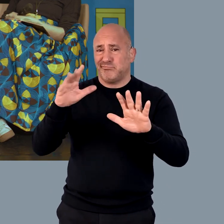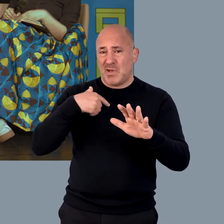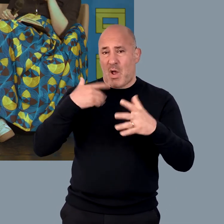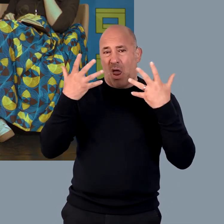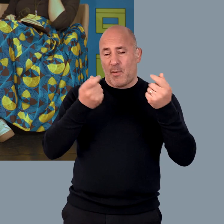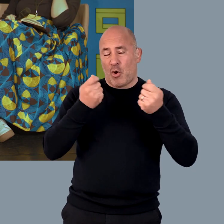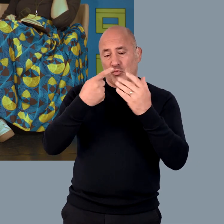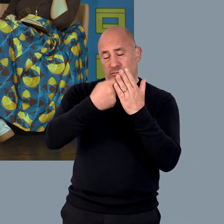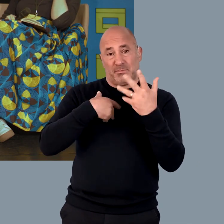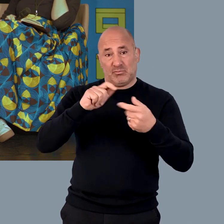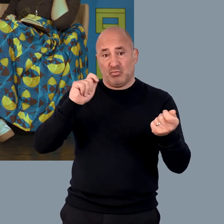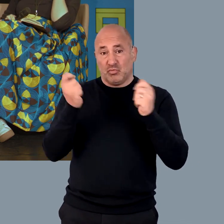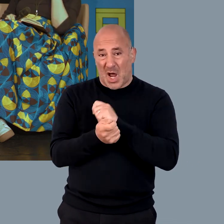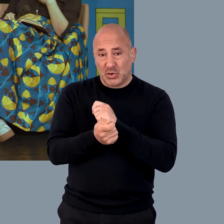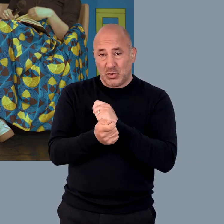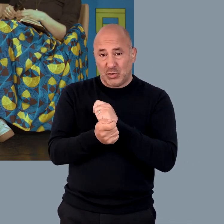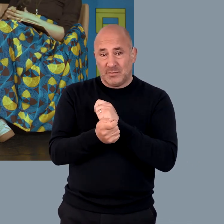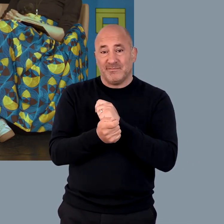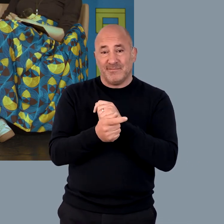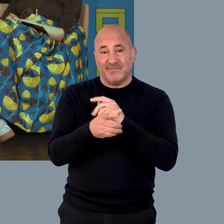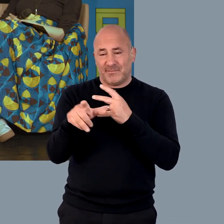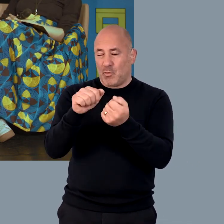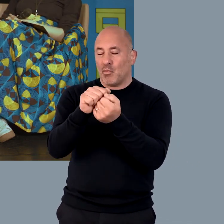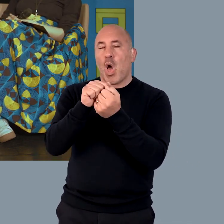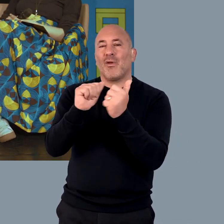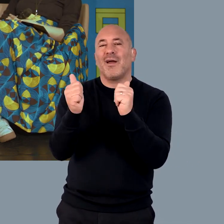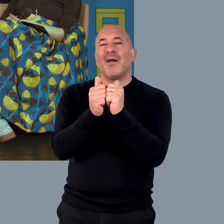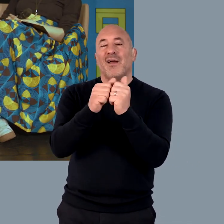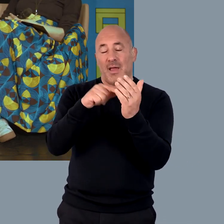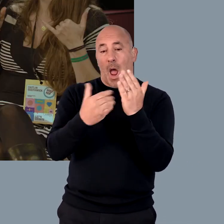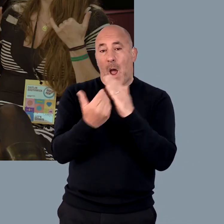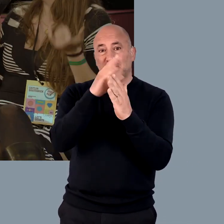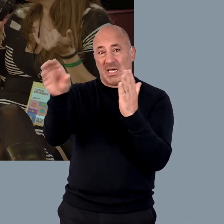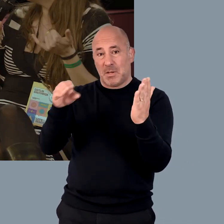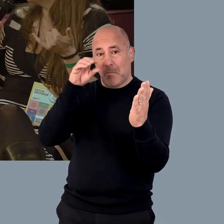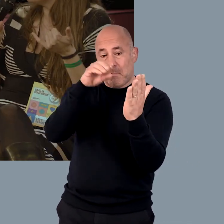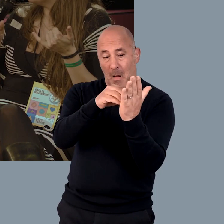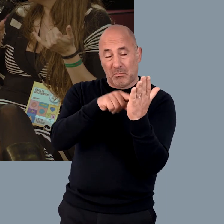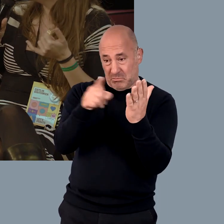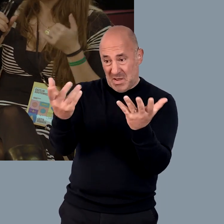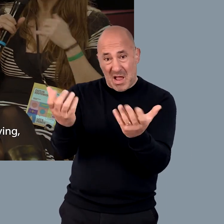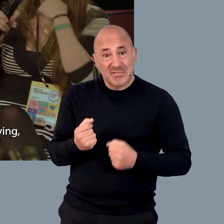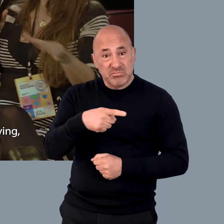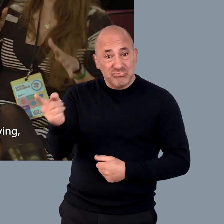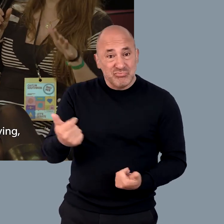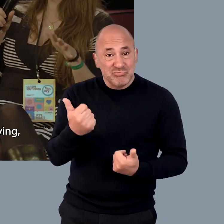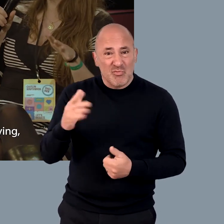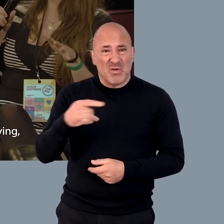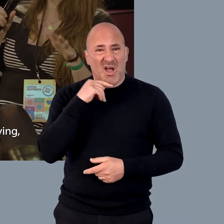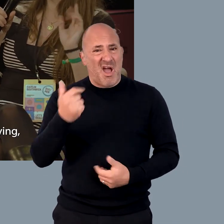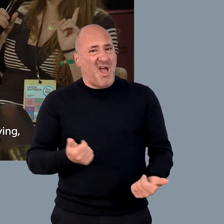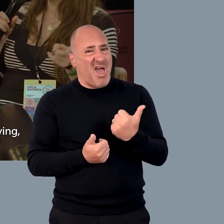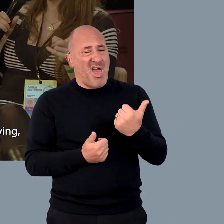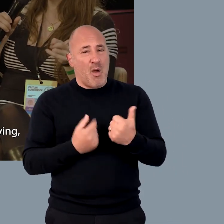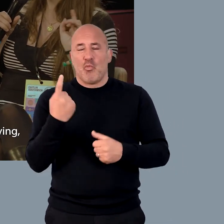listen, we've changed our climate control conditions. This is the updated clause in the loan agreement. Are you guys cool with that? And everyone came